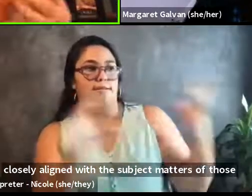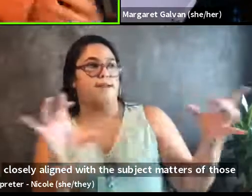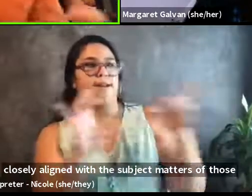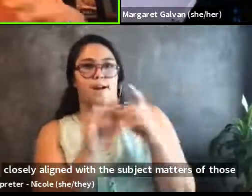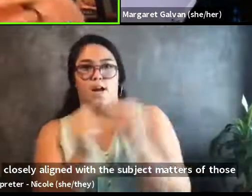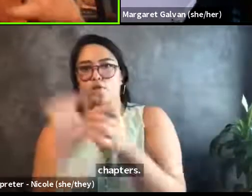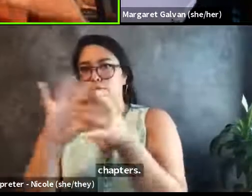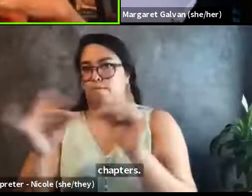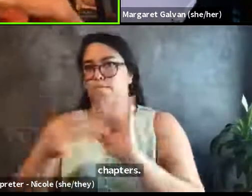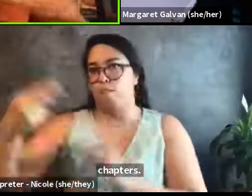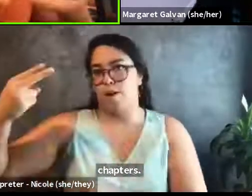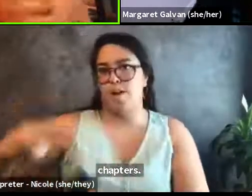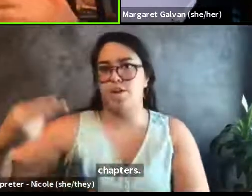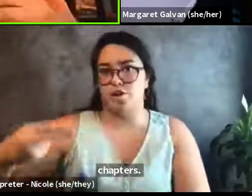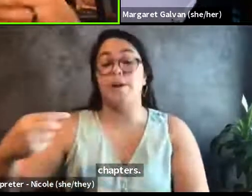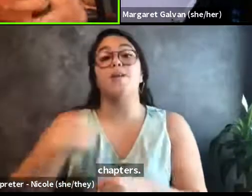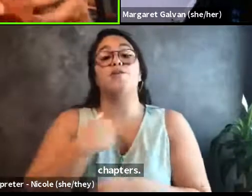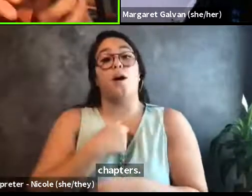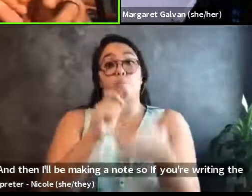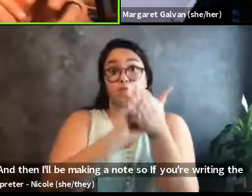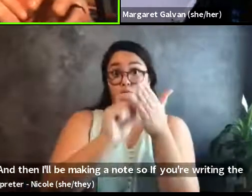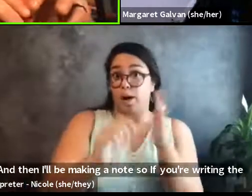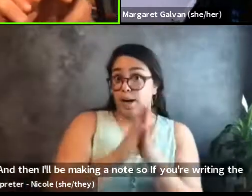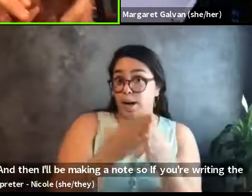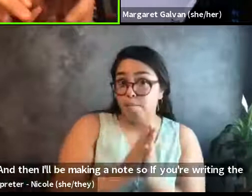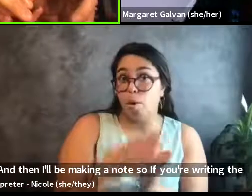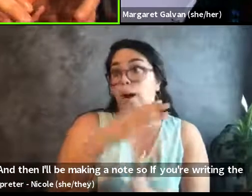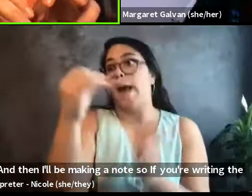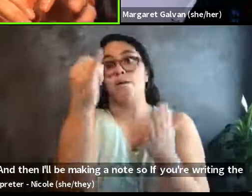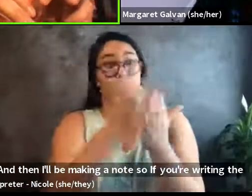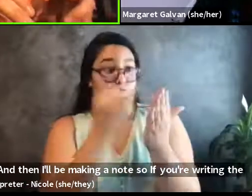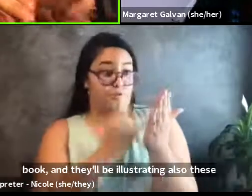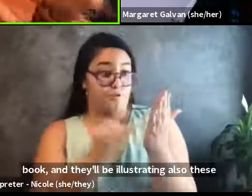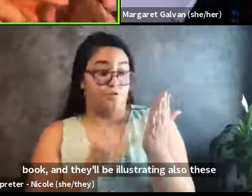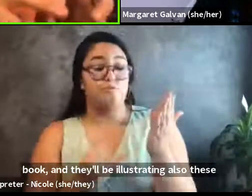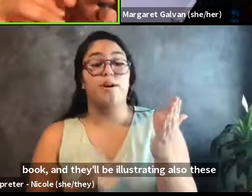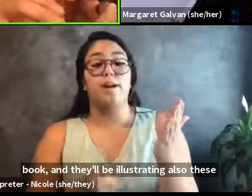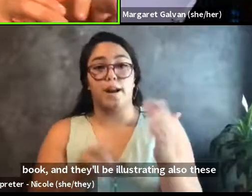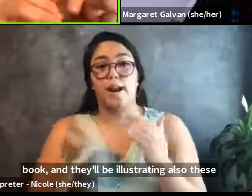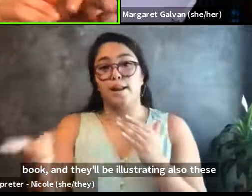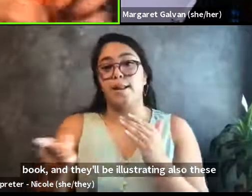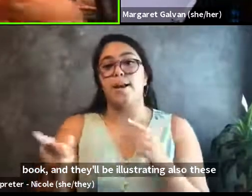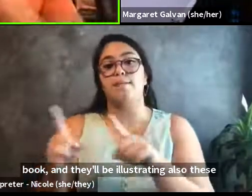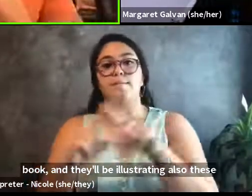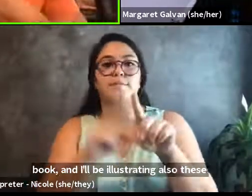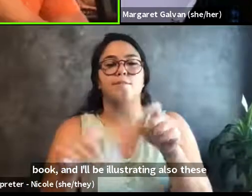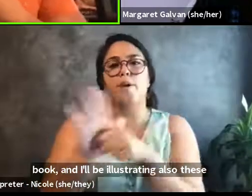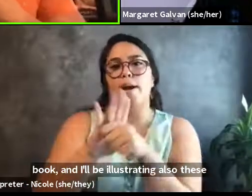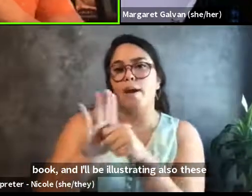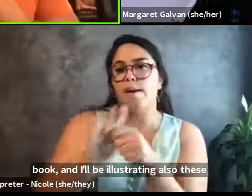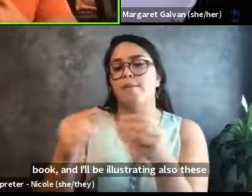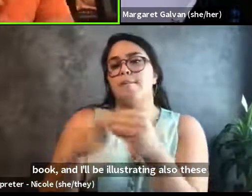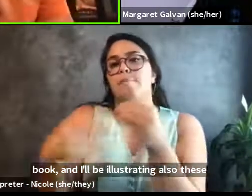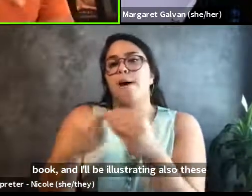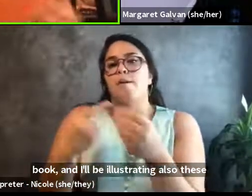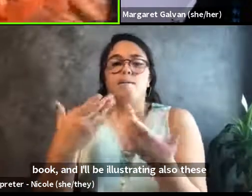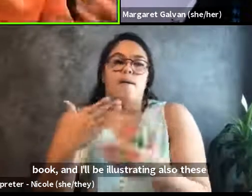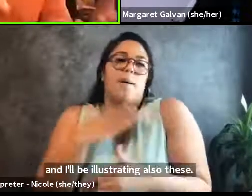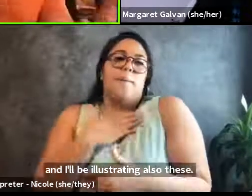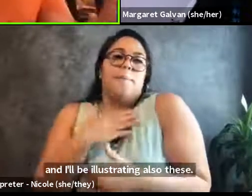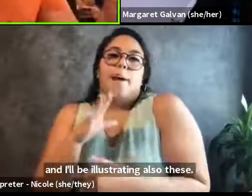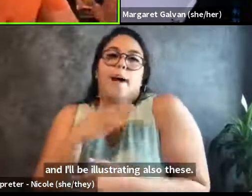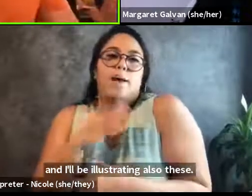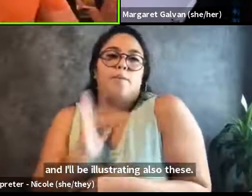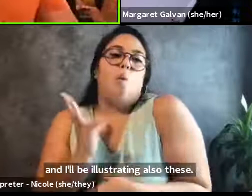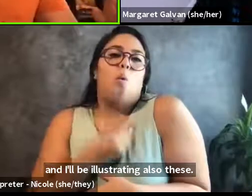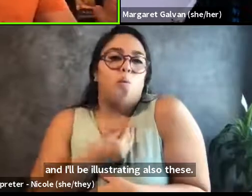and so I'll be writing the book and I'll be illustrating also these, um, uh, memoir sections about my own life in San Francisco that will